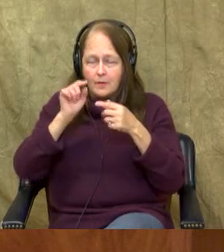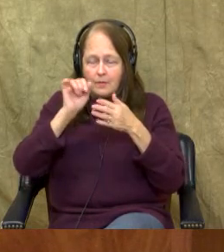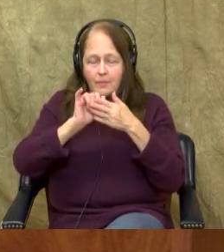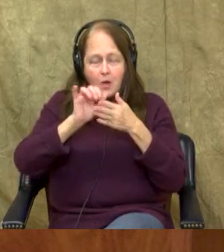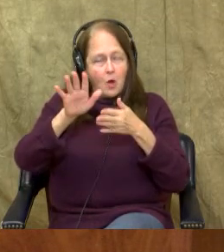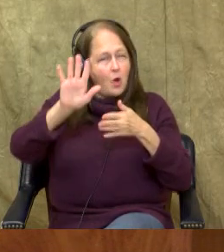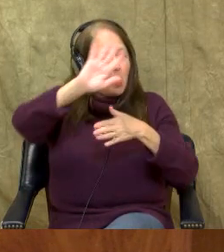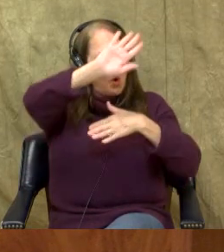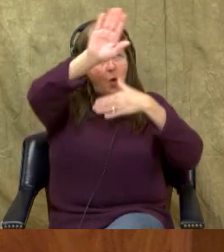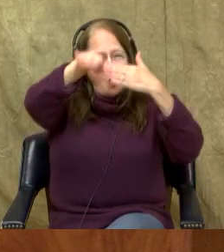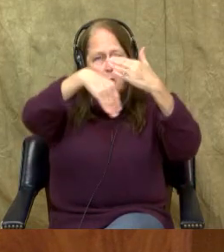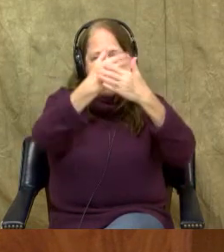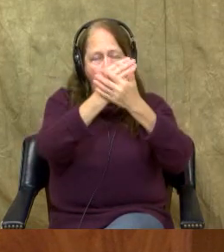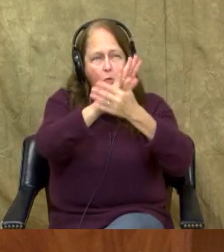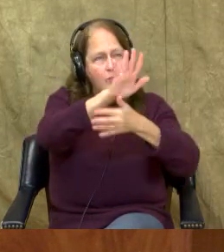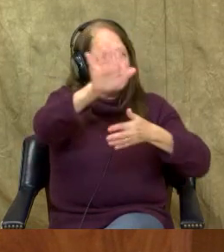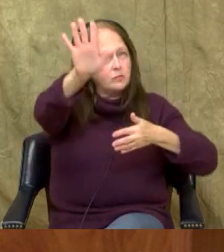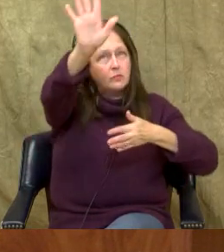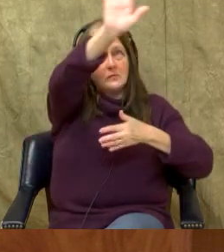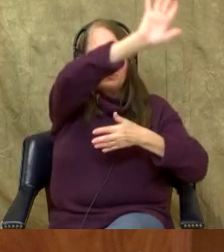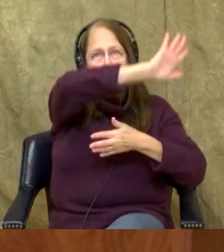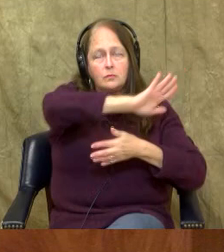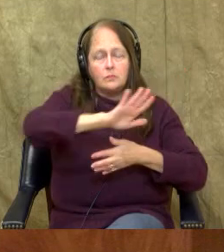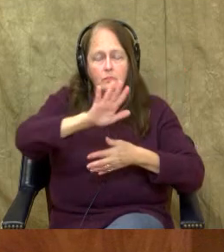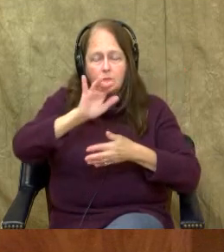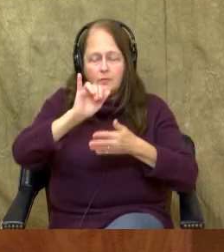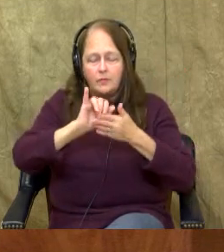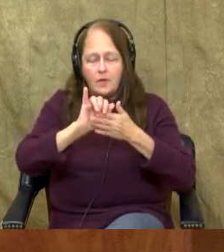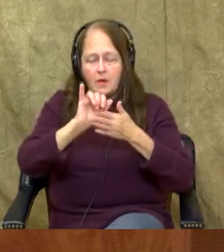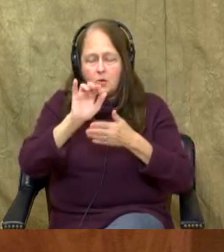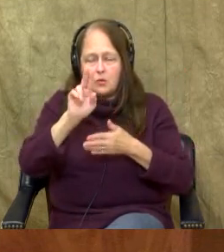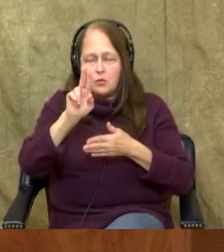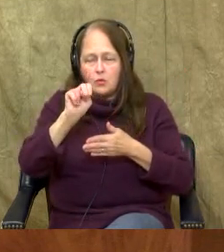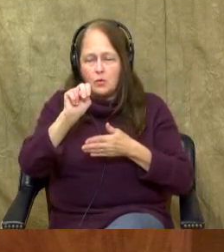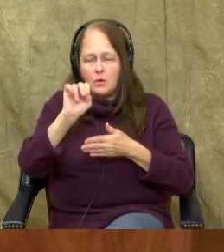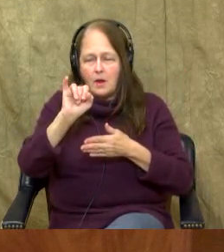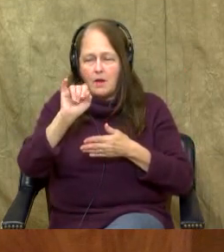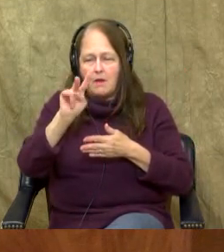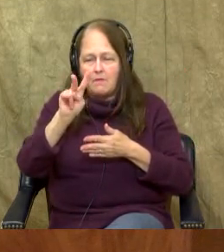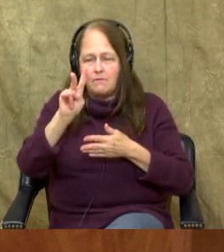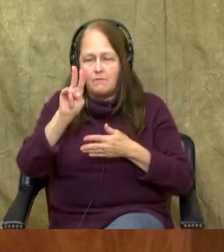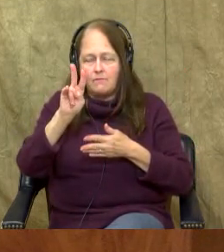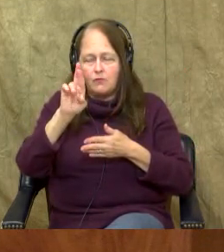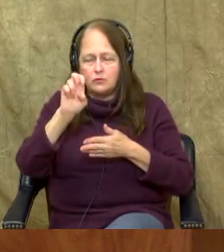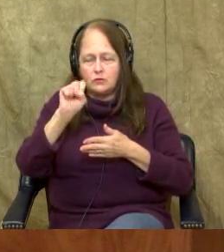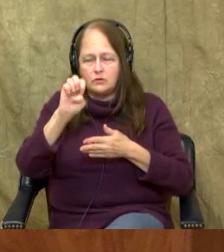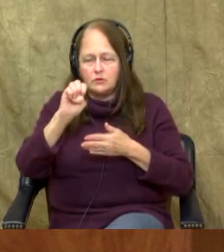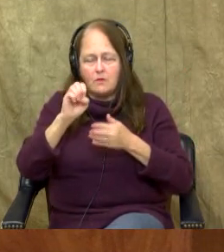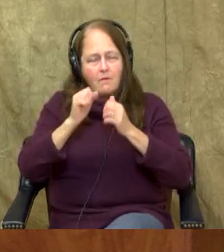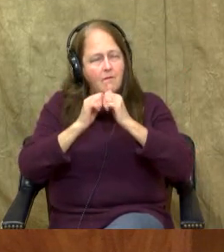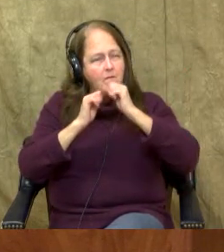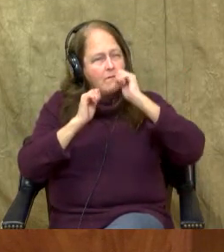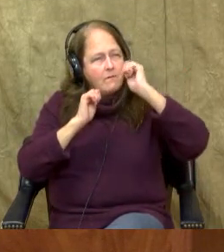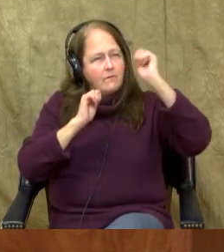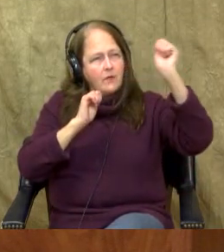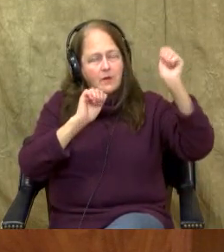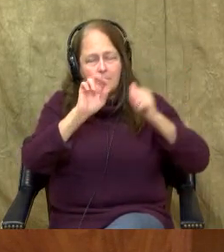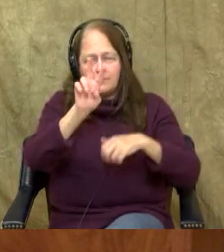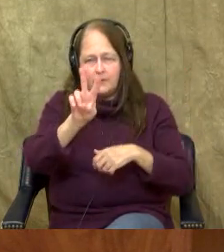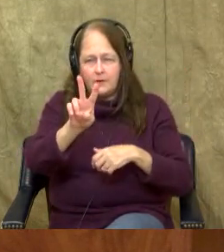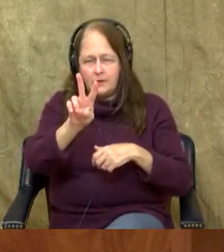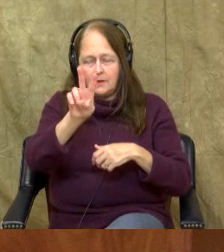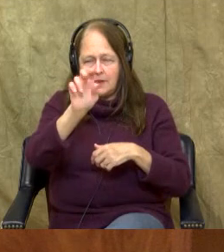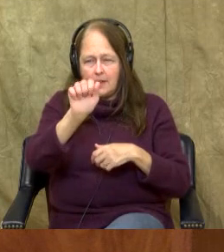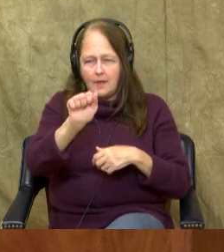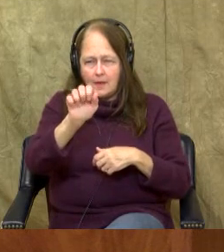universe. They're thinking about the edge of the universe, how far it goes. What was the word they used? Vast,